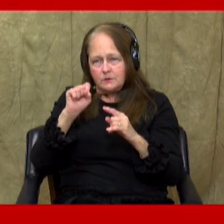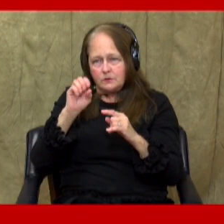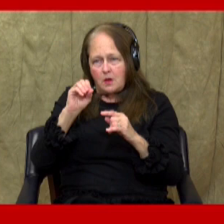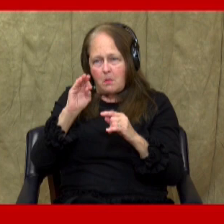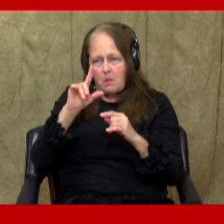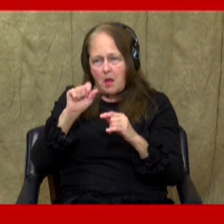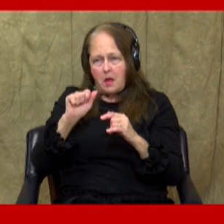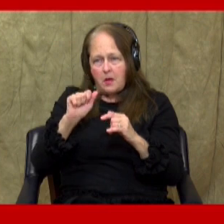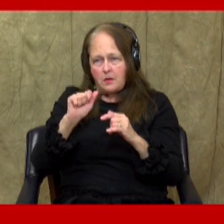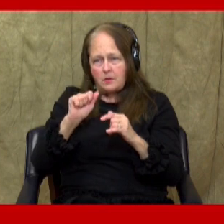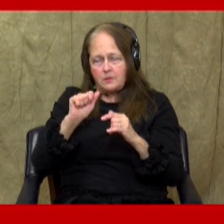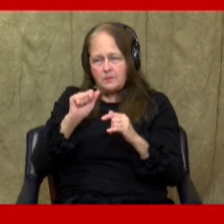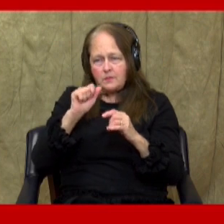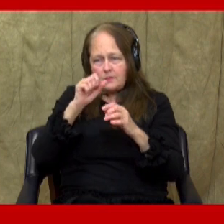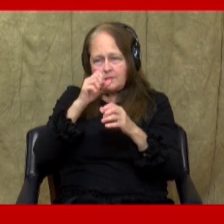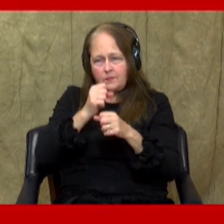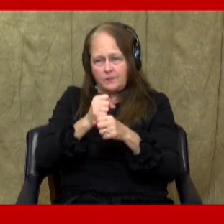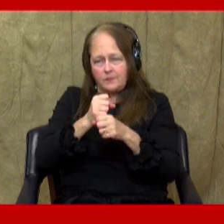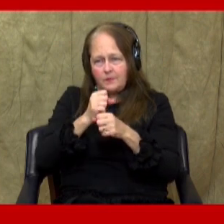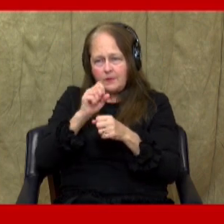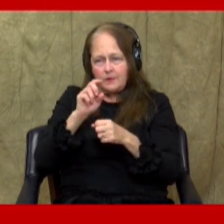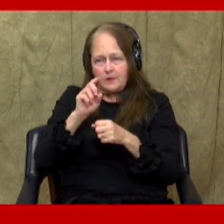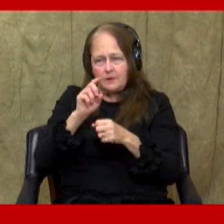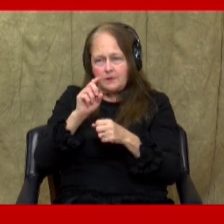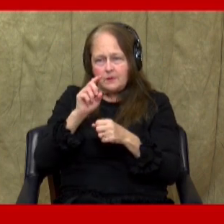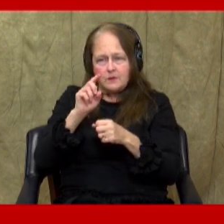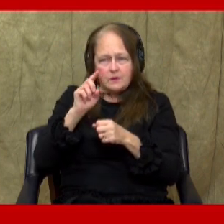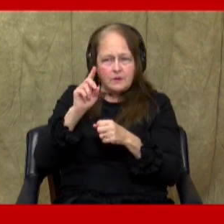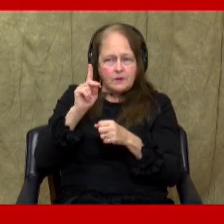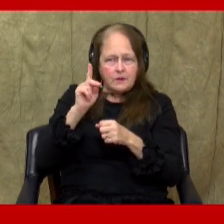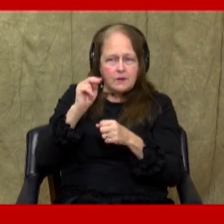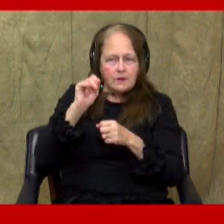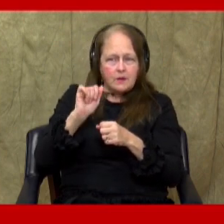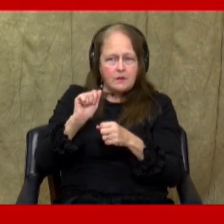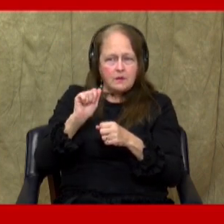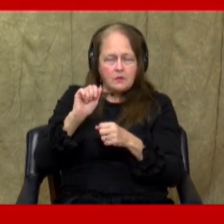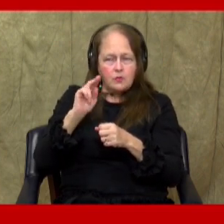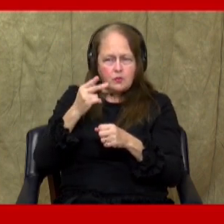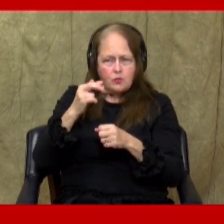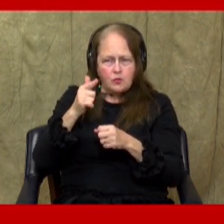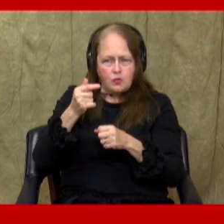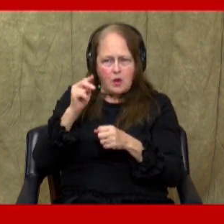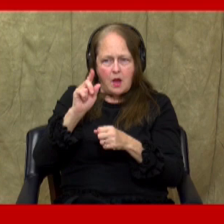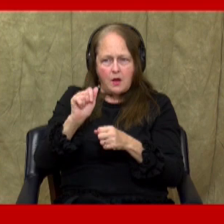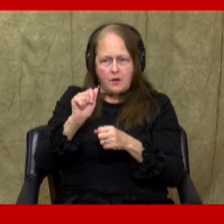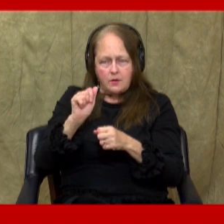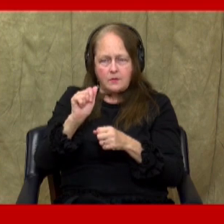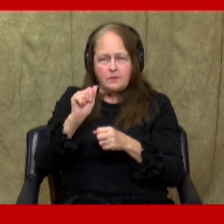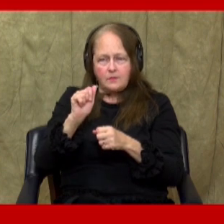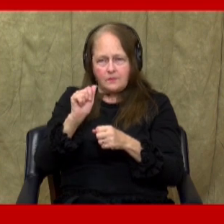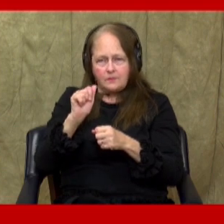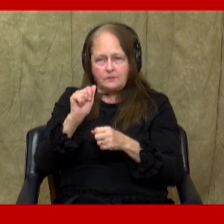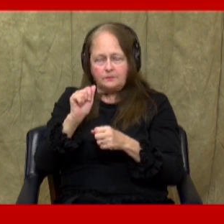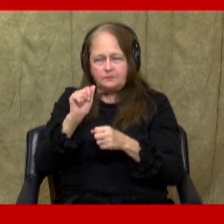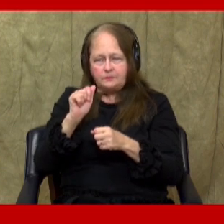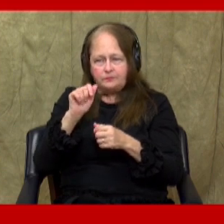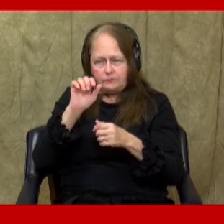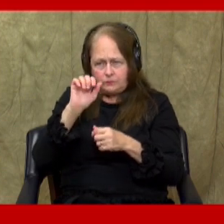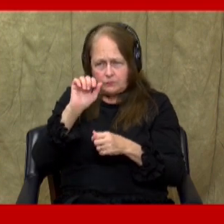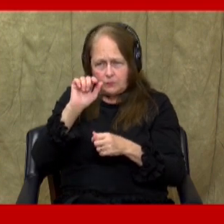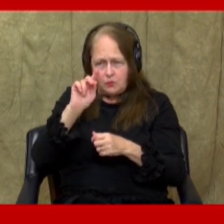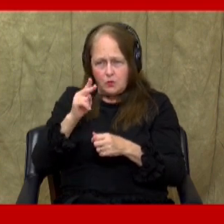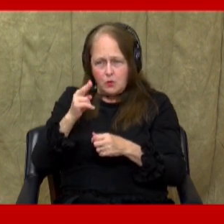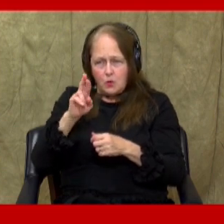it. Next to that we have Kenya, Uganda, here next to Lake Victoria,